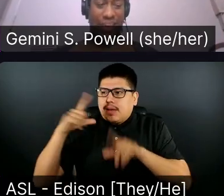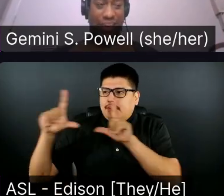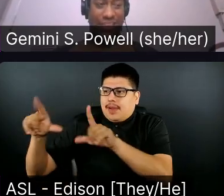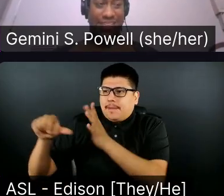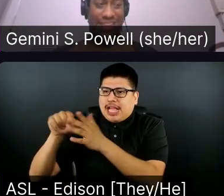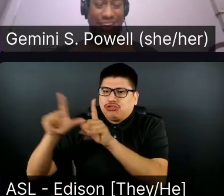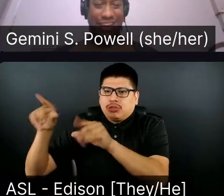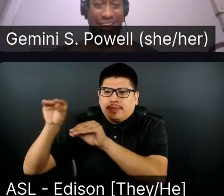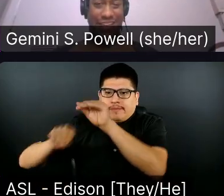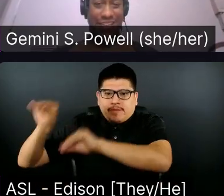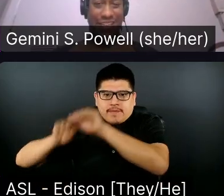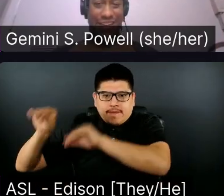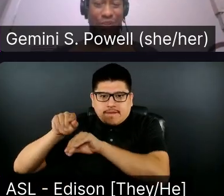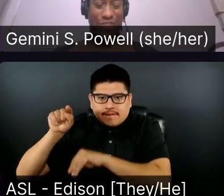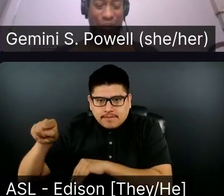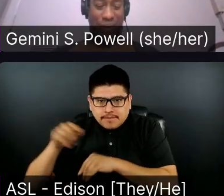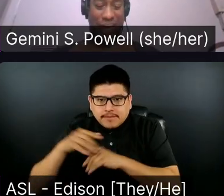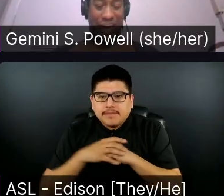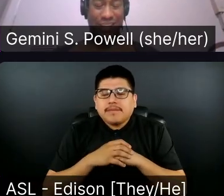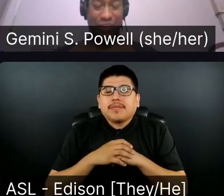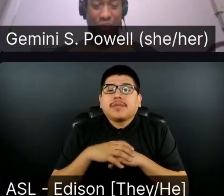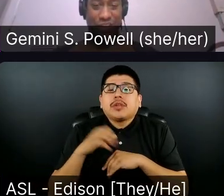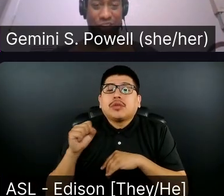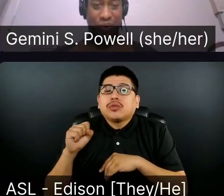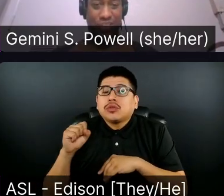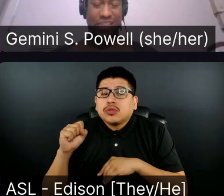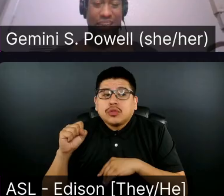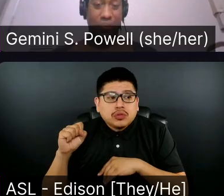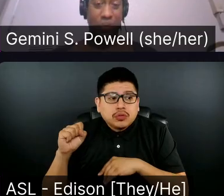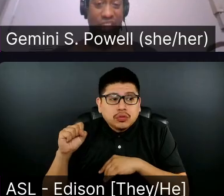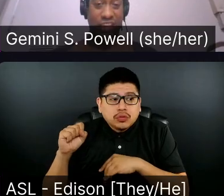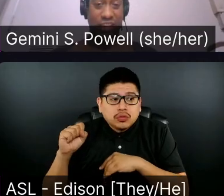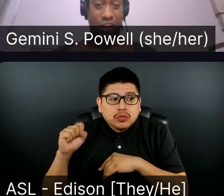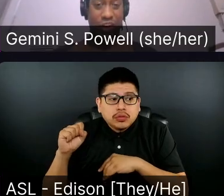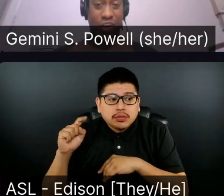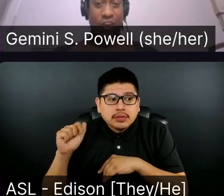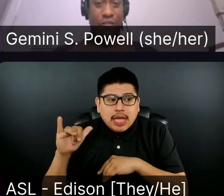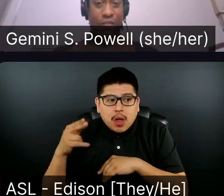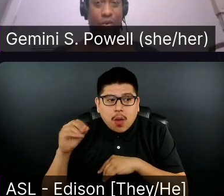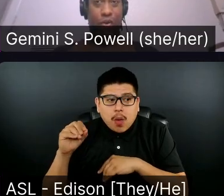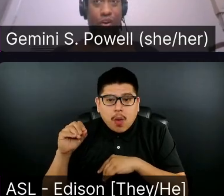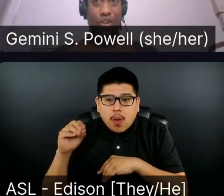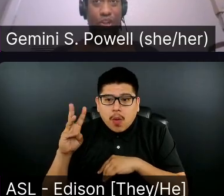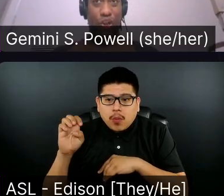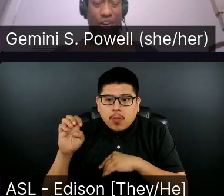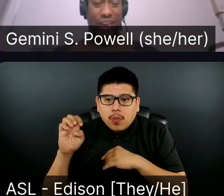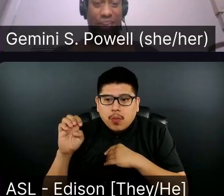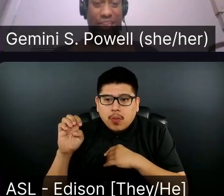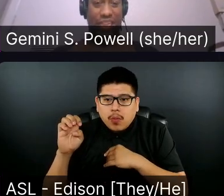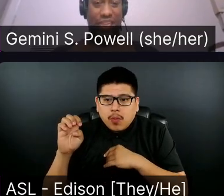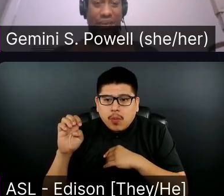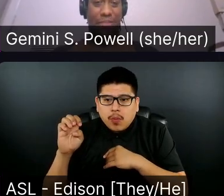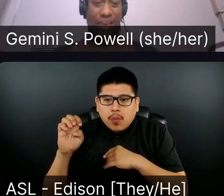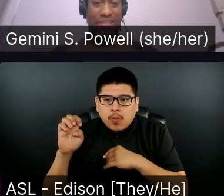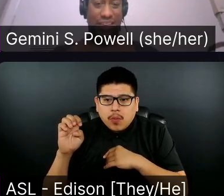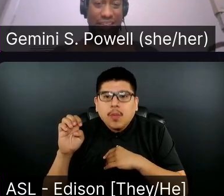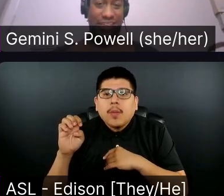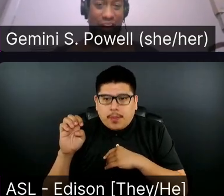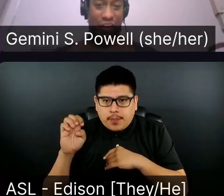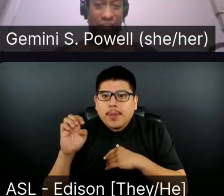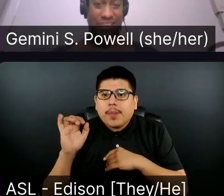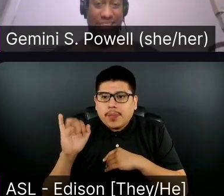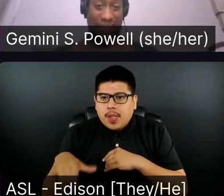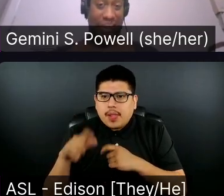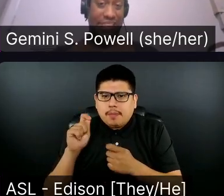How is also an excellent resource, in particular for learning the